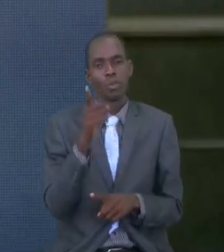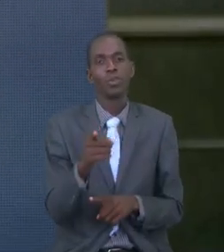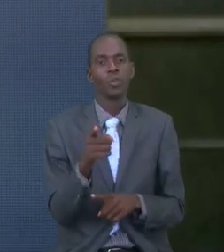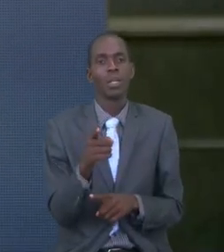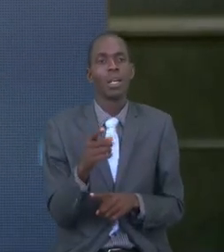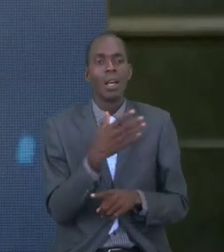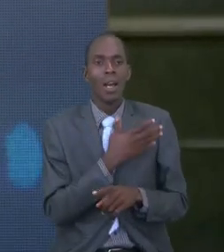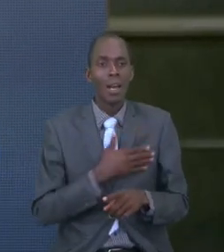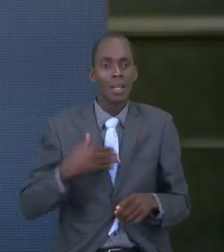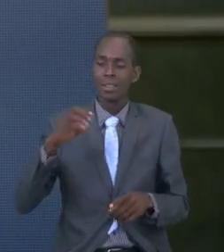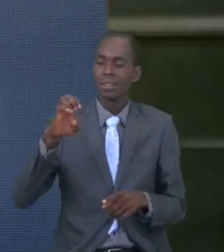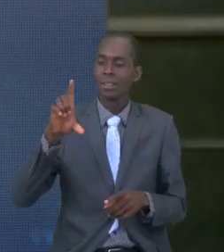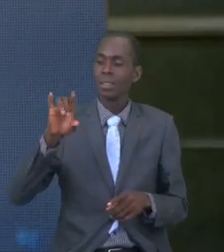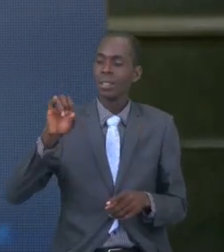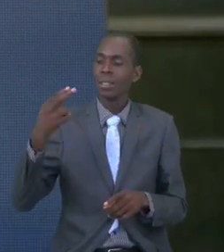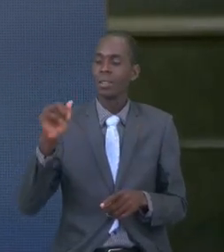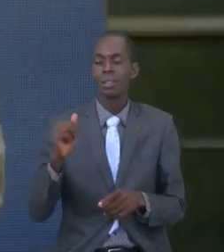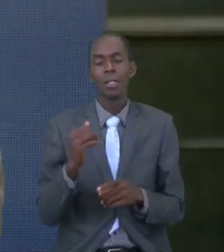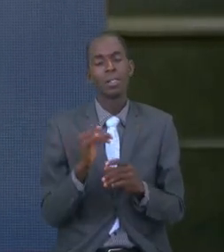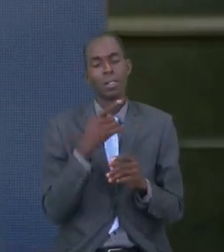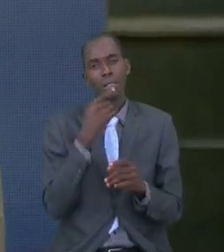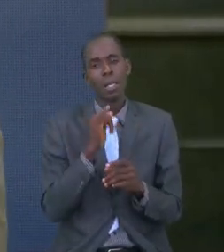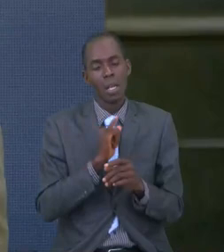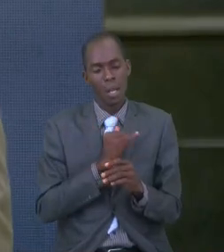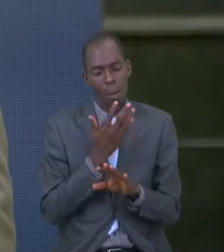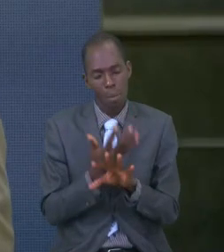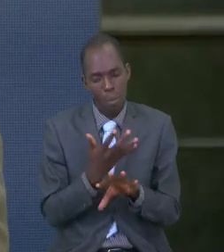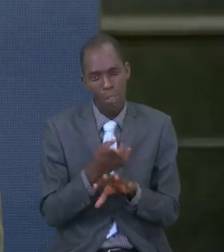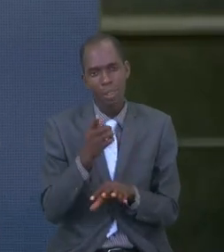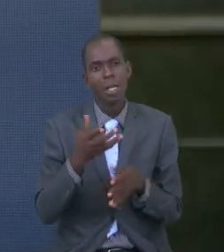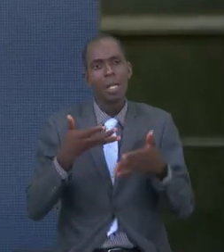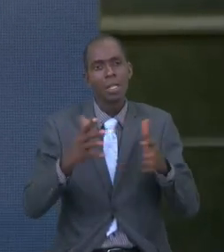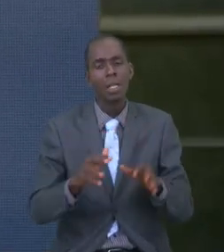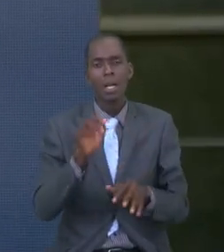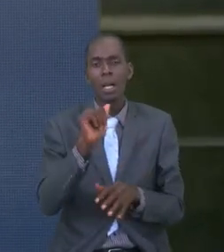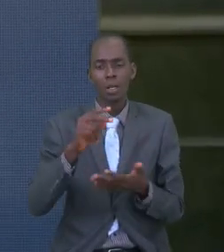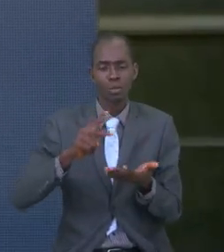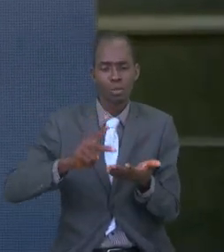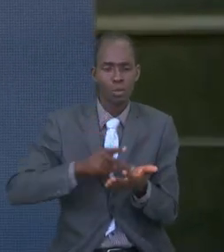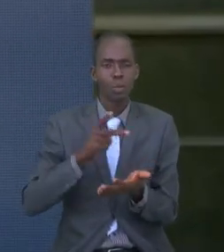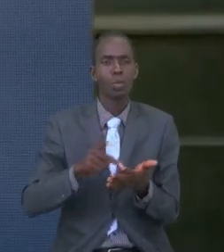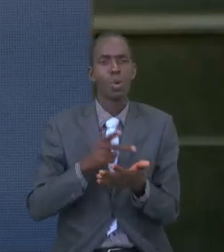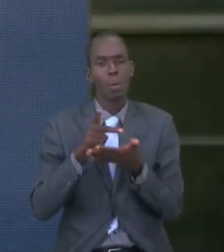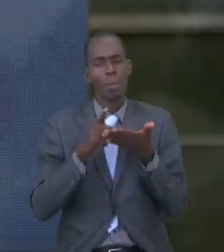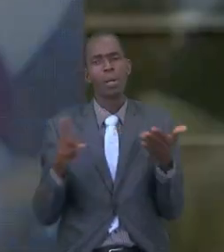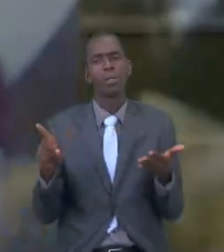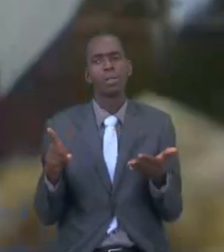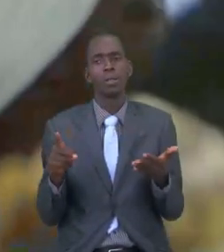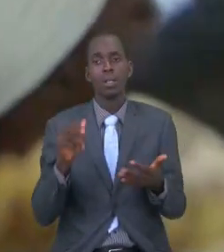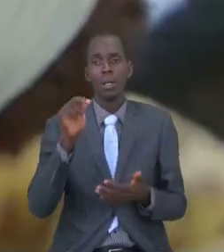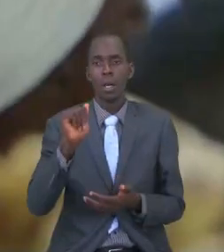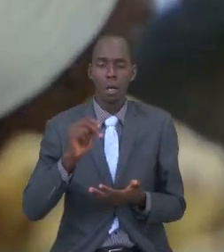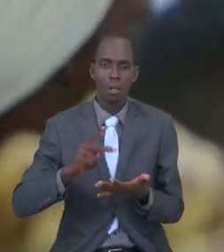Elisha said, I pray thee, let a double portion, let a